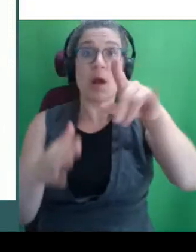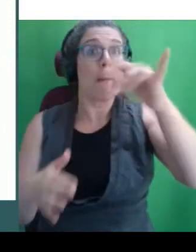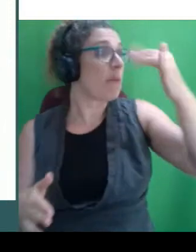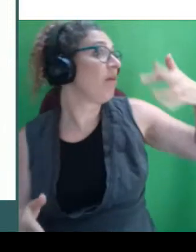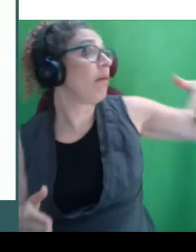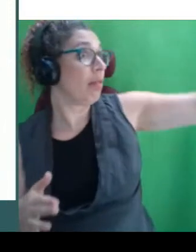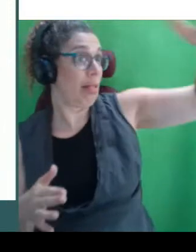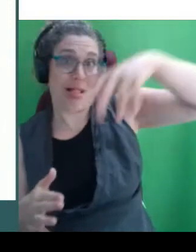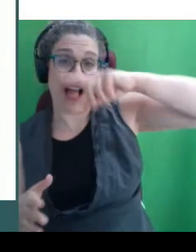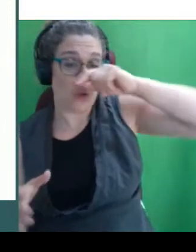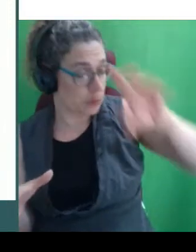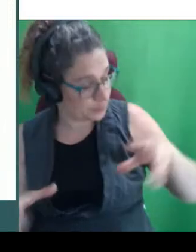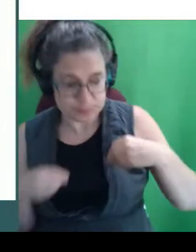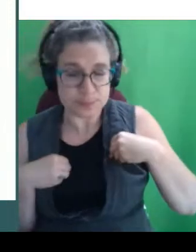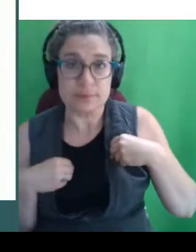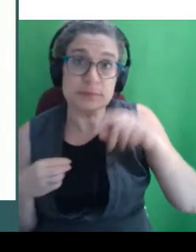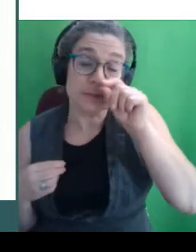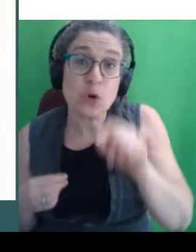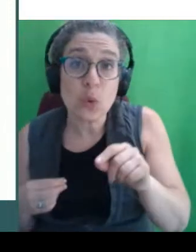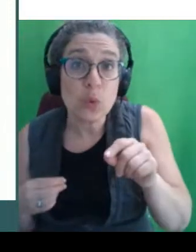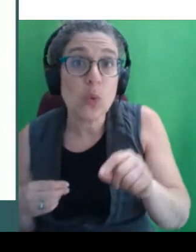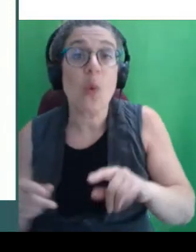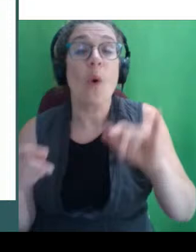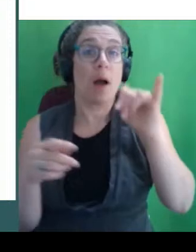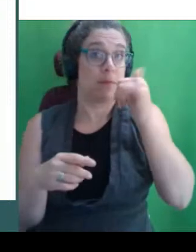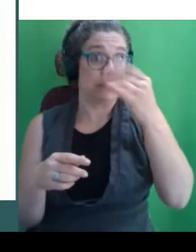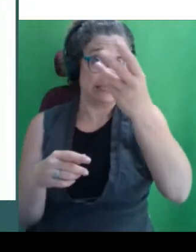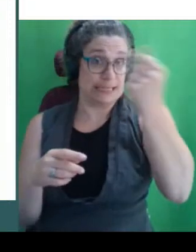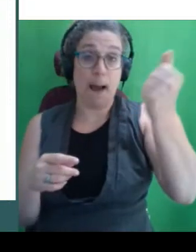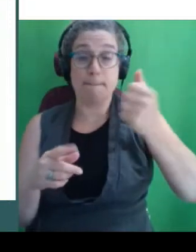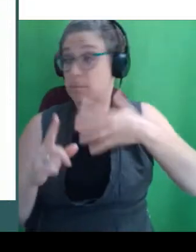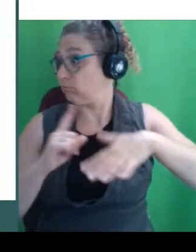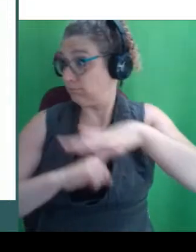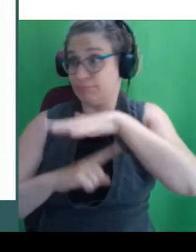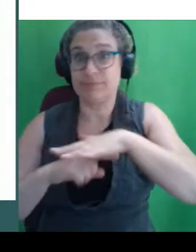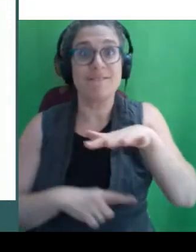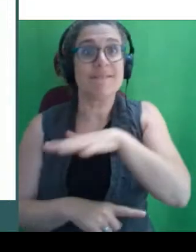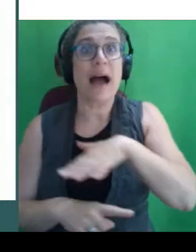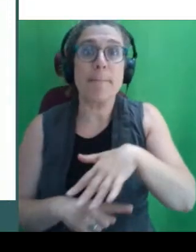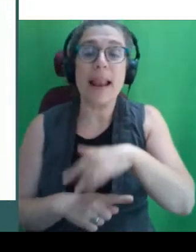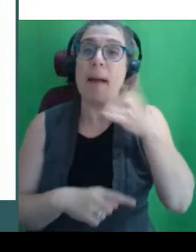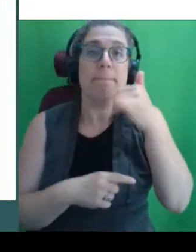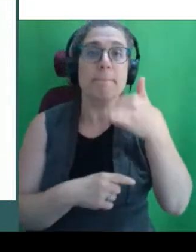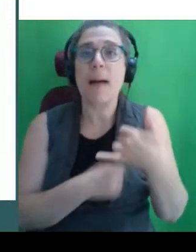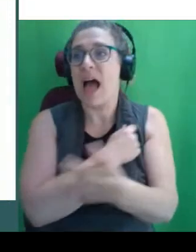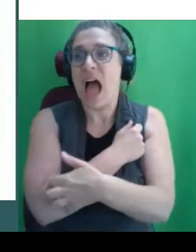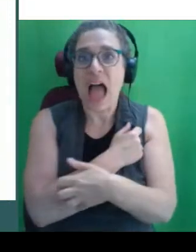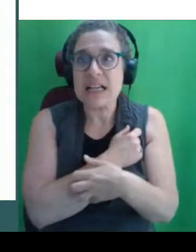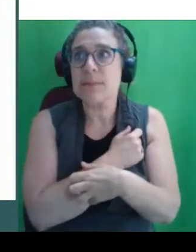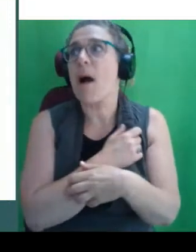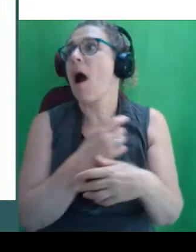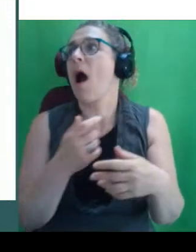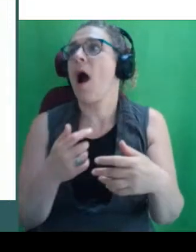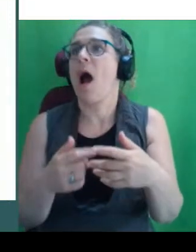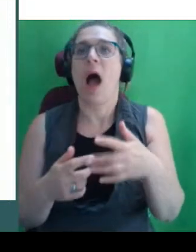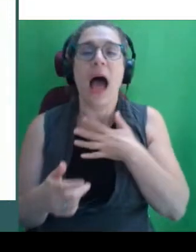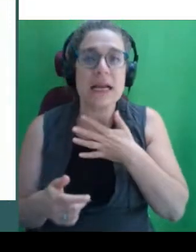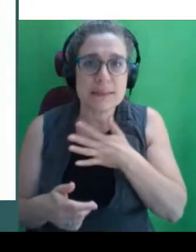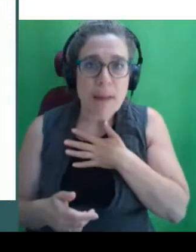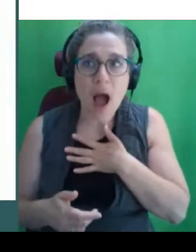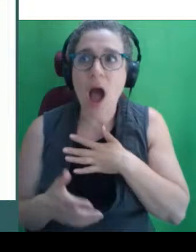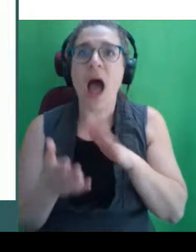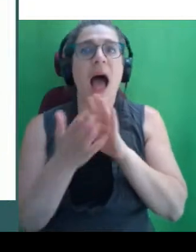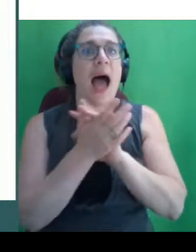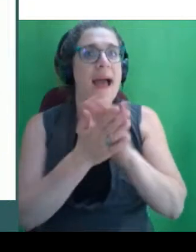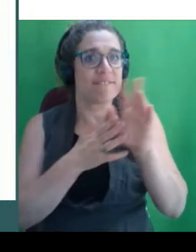family history of eczema, asthma hay fever. Often these types of people will have very